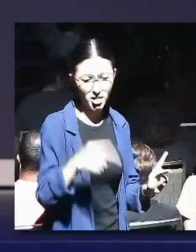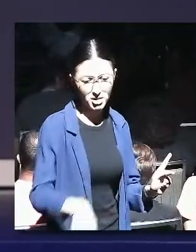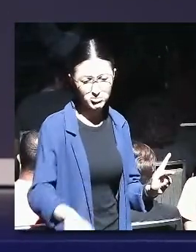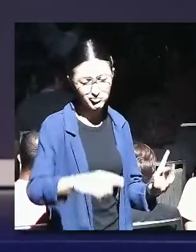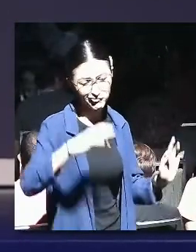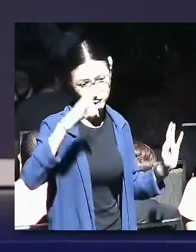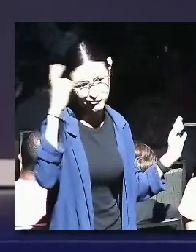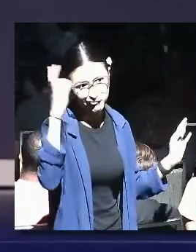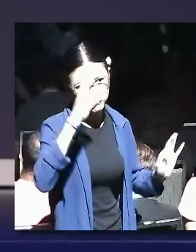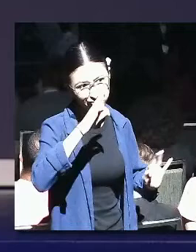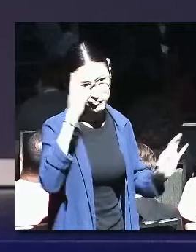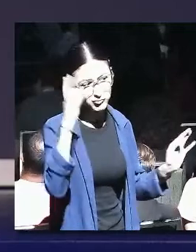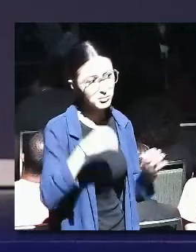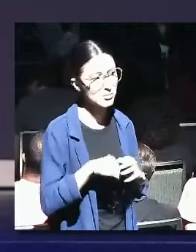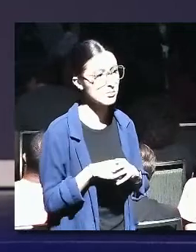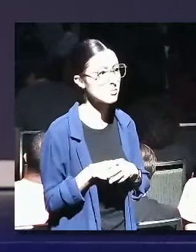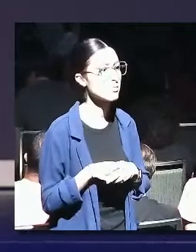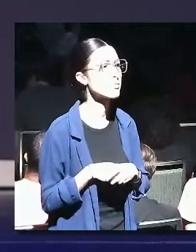hear?